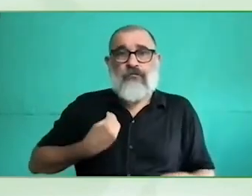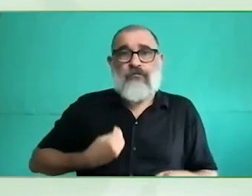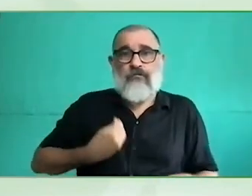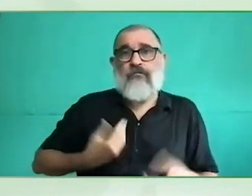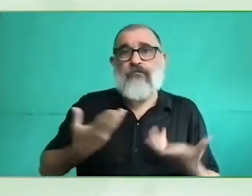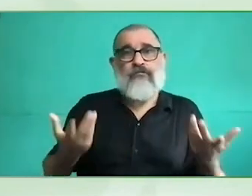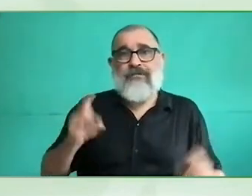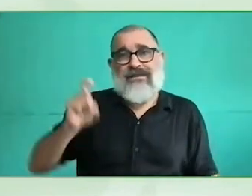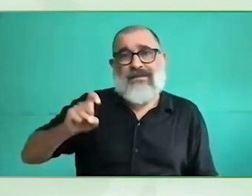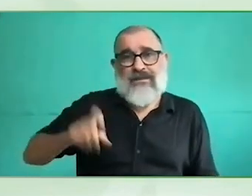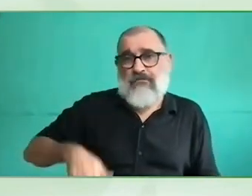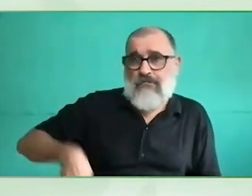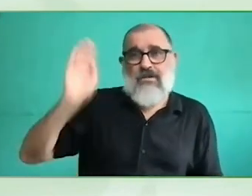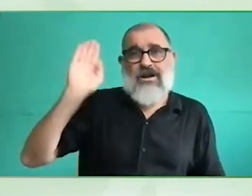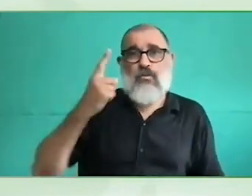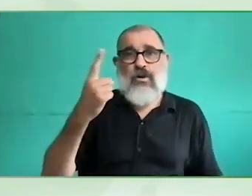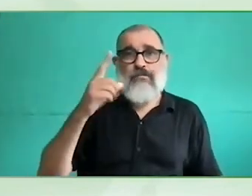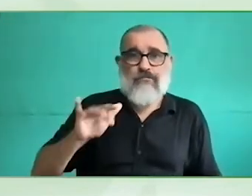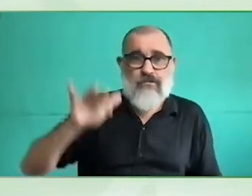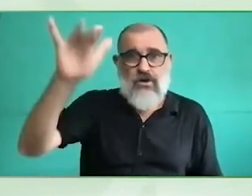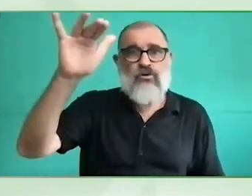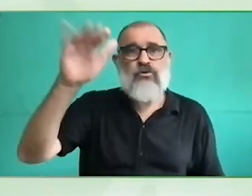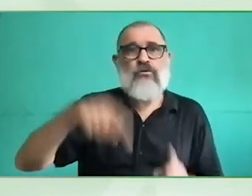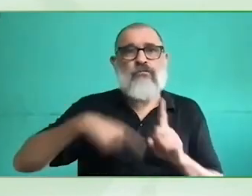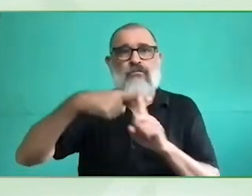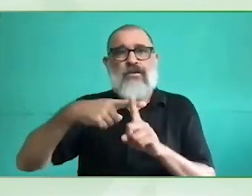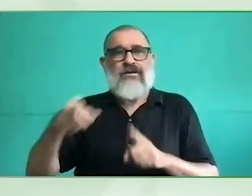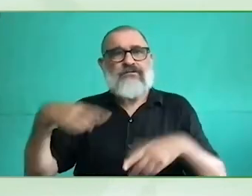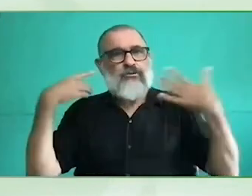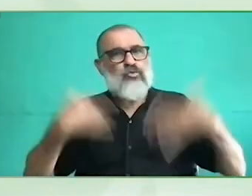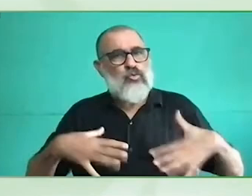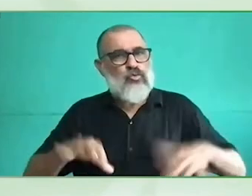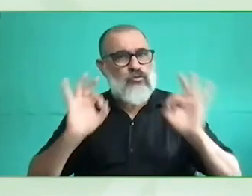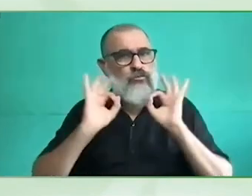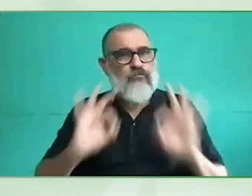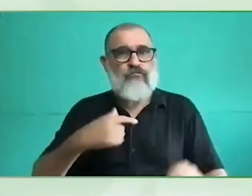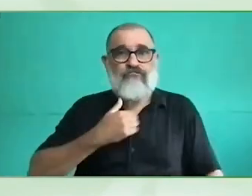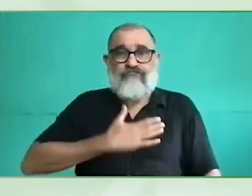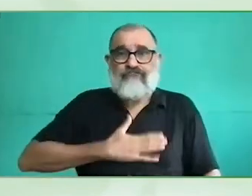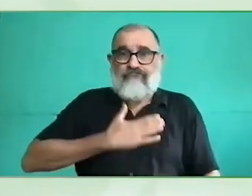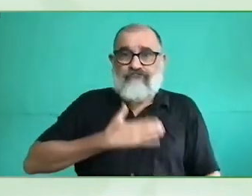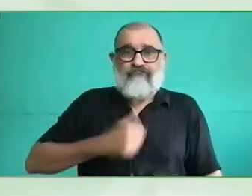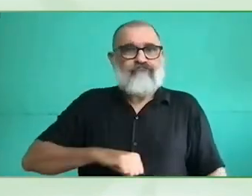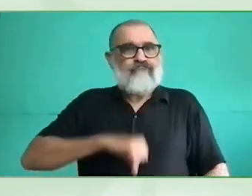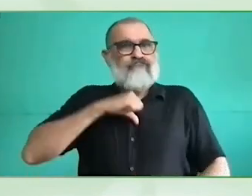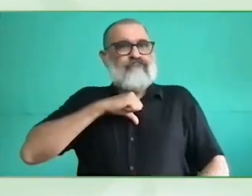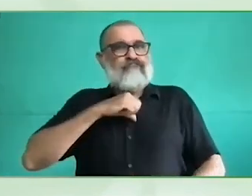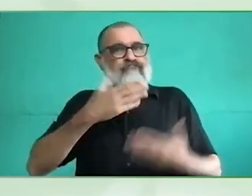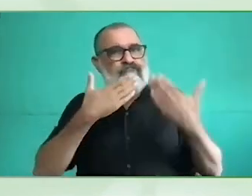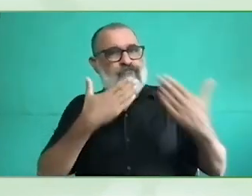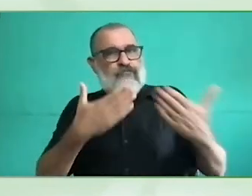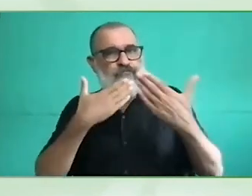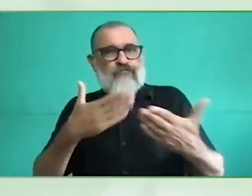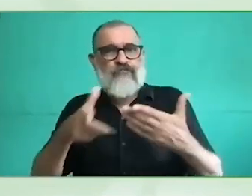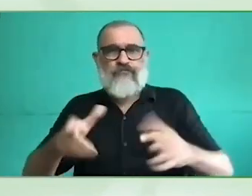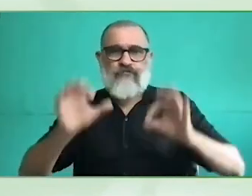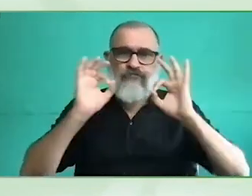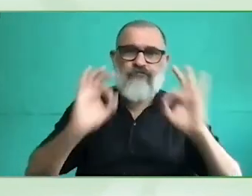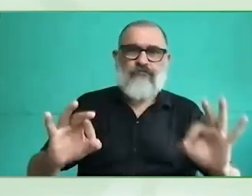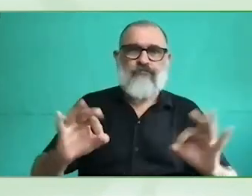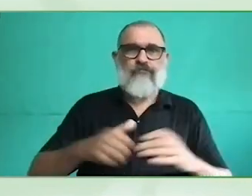And therefore, I'm so happy and proud and thankful that this Kupreme was willing